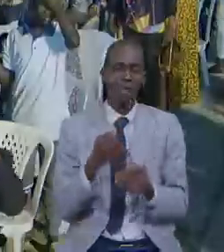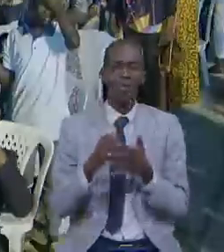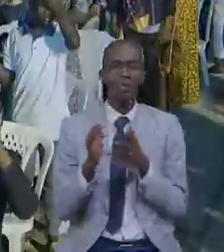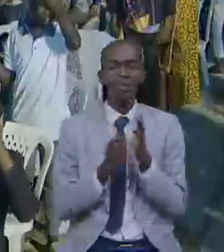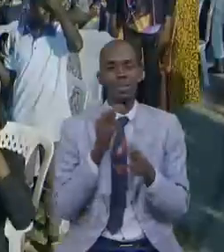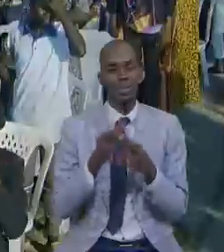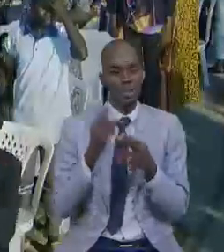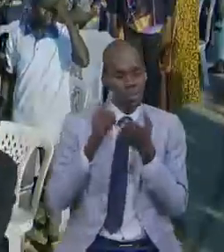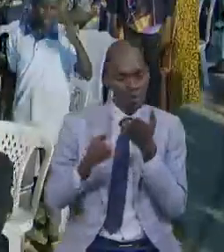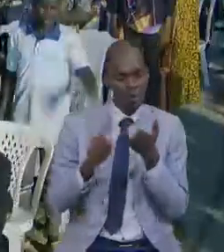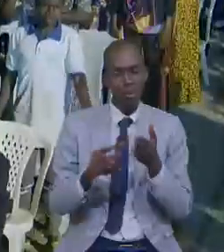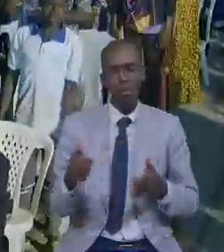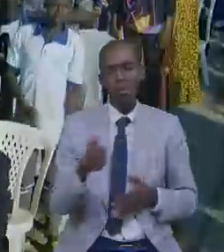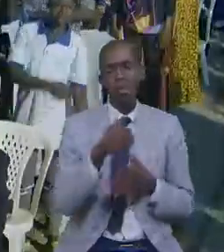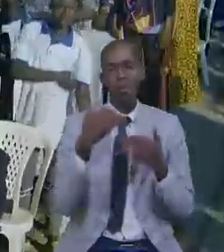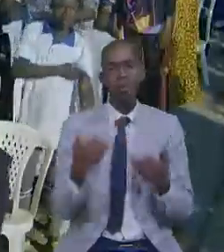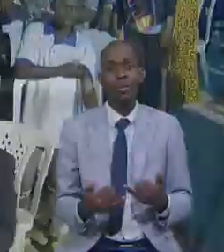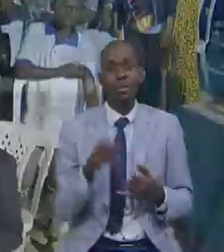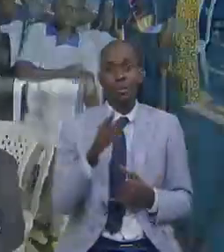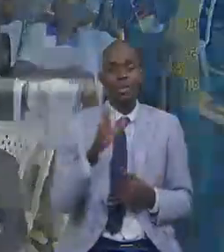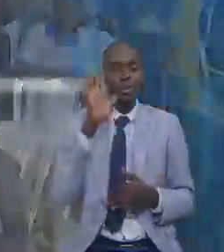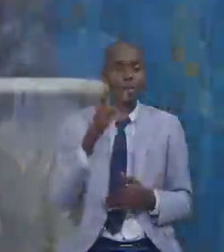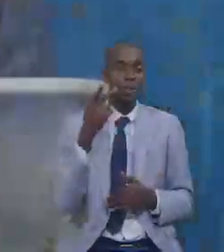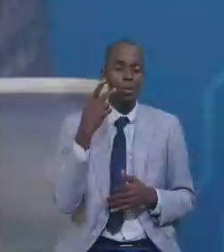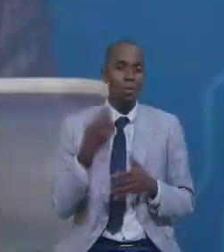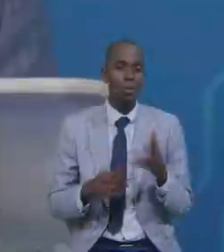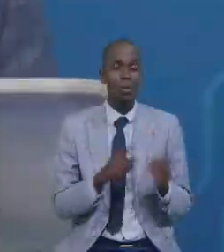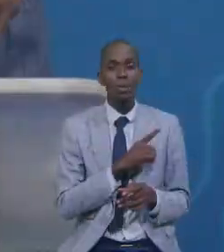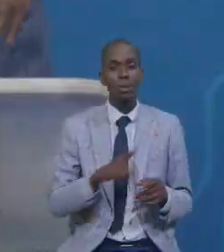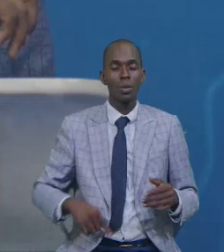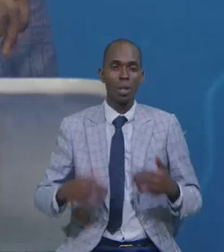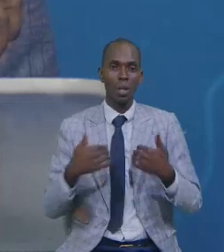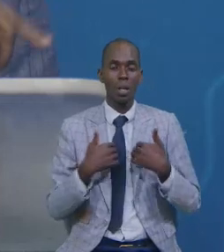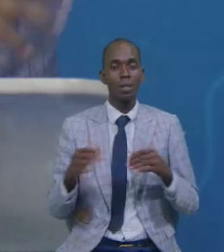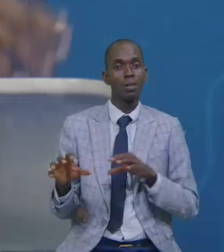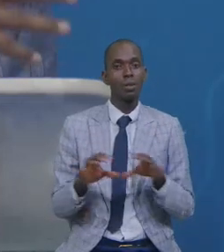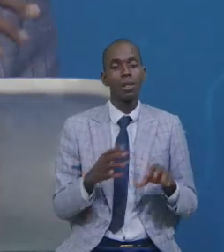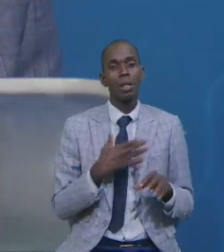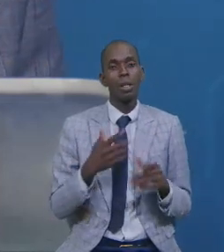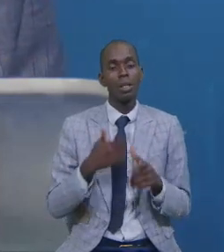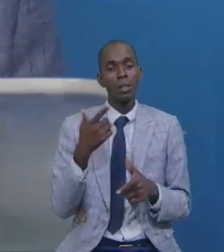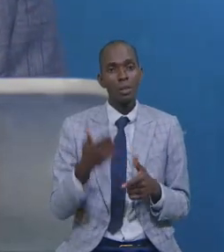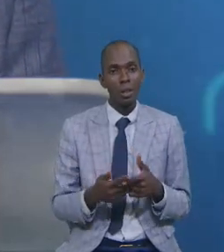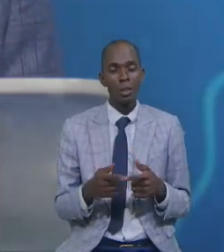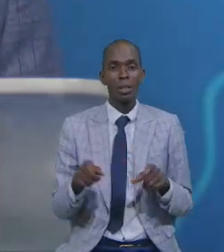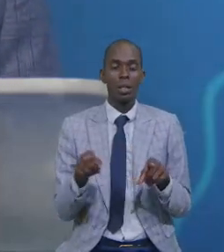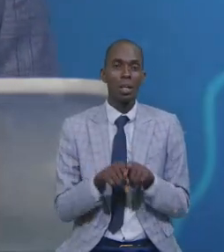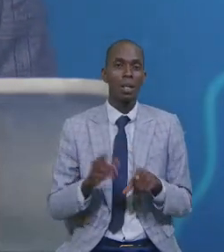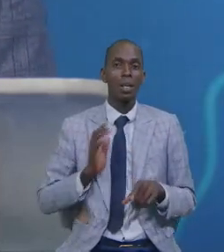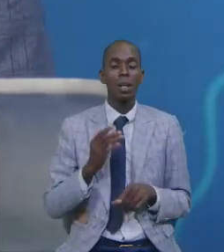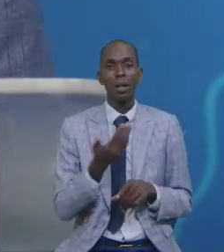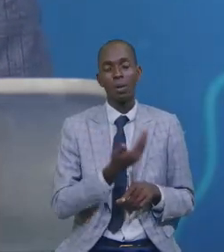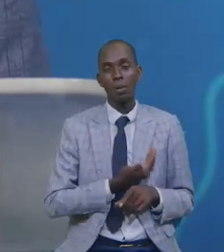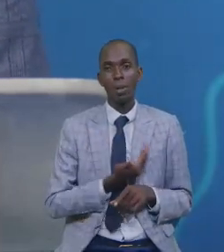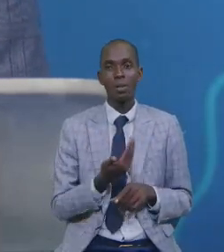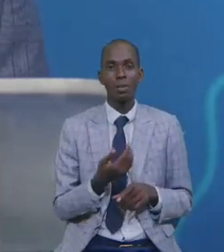now, check up now. You will see what the Lord has done. And then as our moderating overseer, you know,